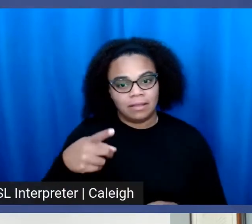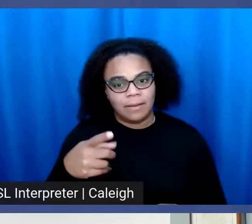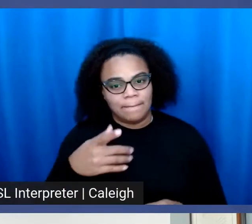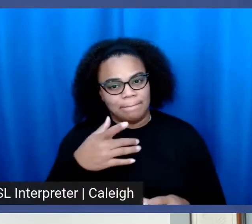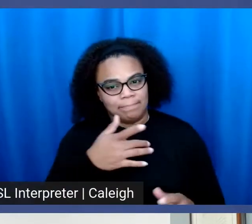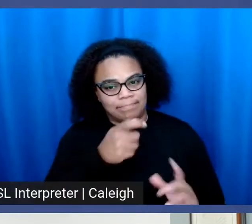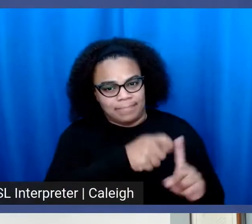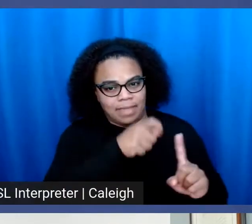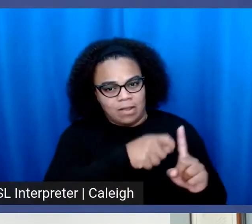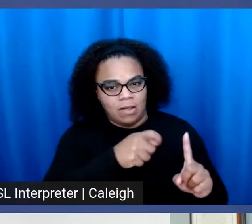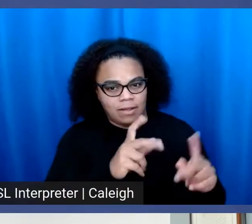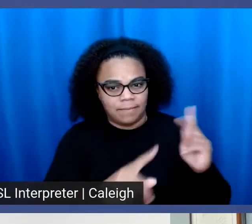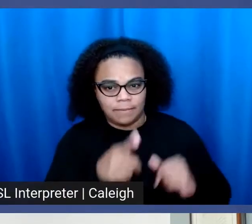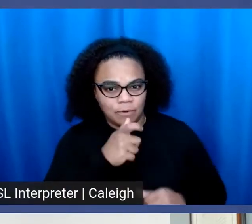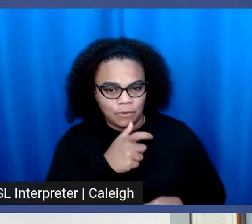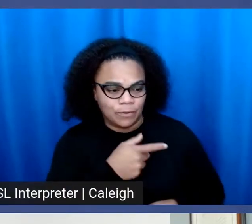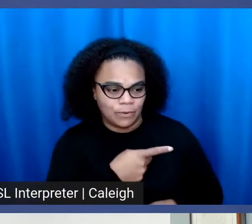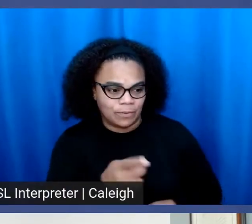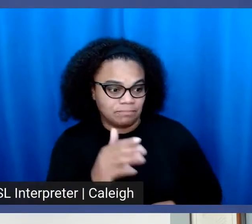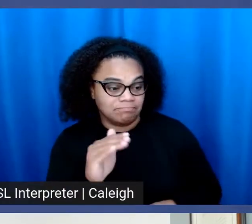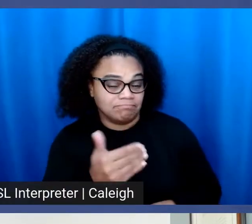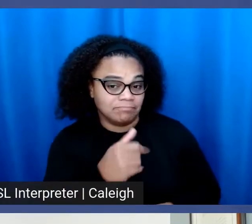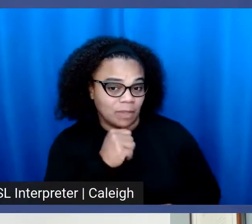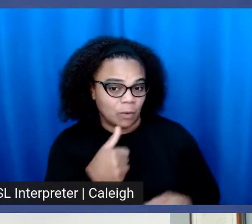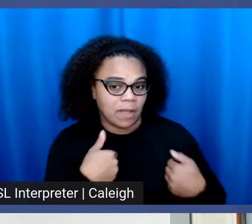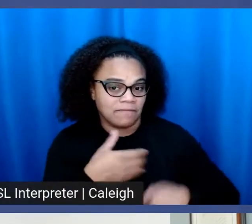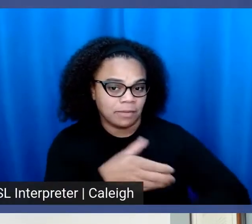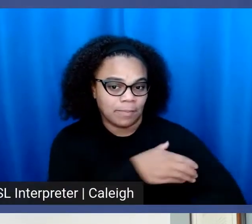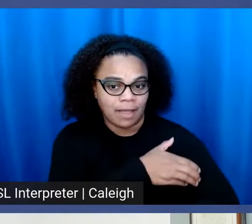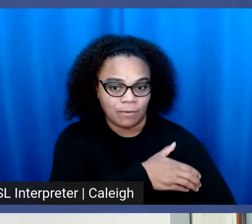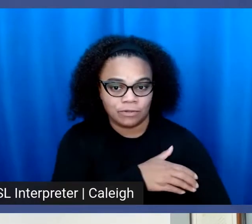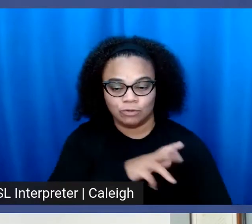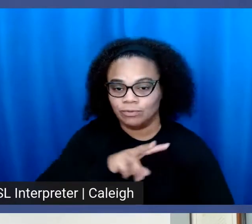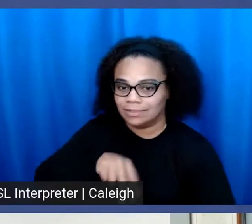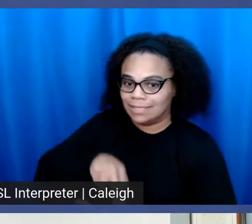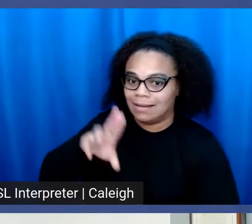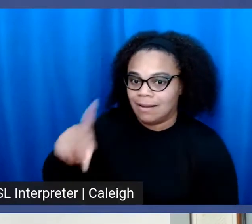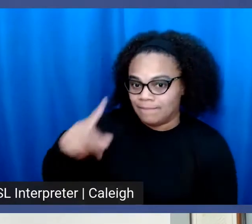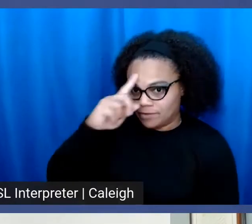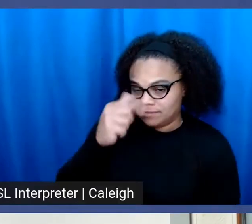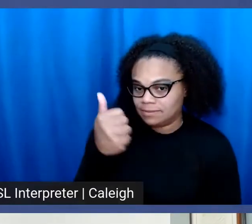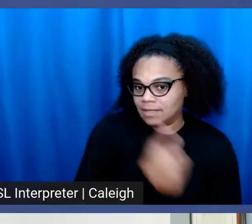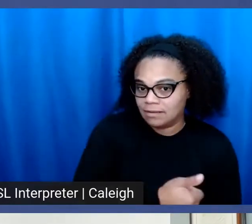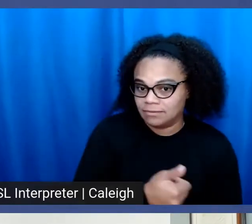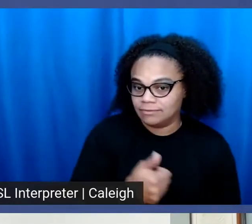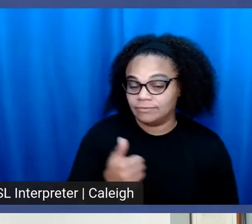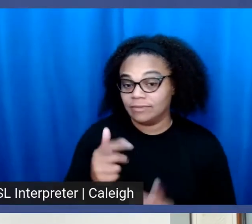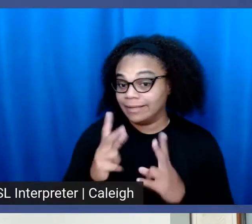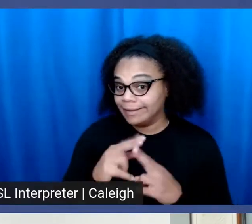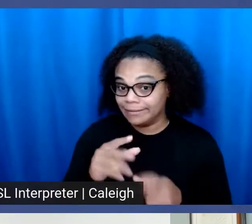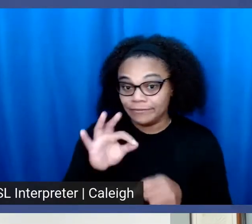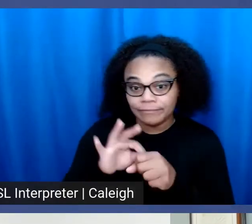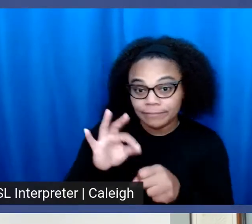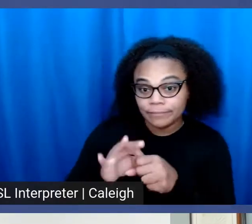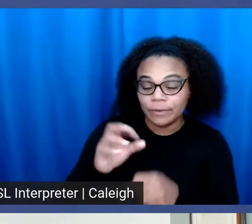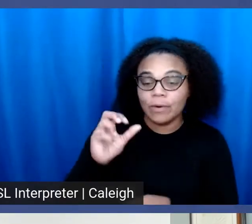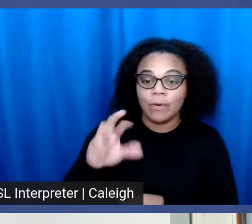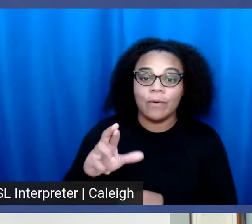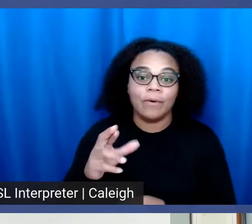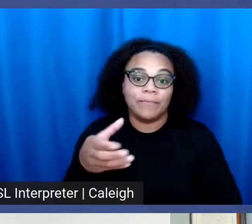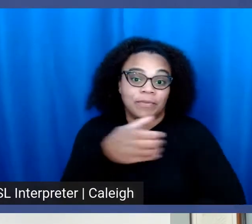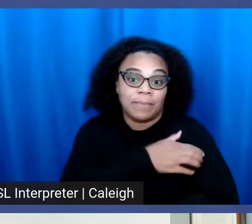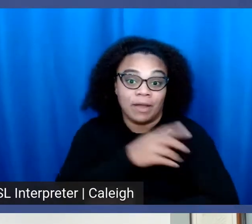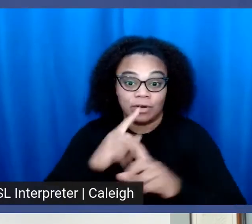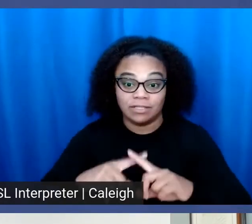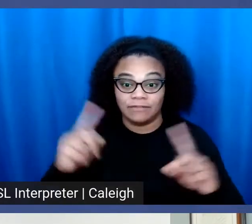have, seemingly don't have the power to stand up for themselves, whether at the ballot box or because of the power differentials of students and